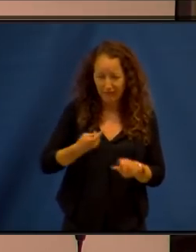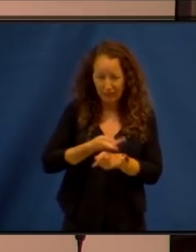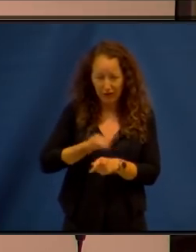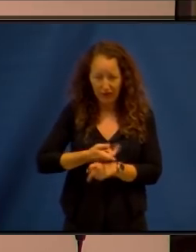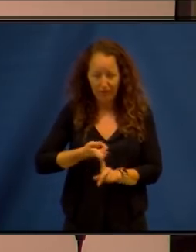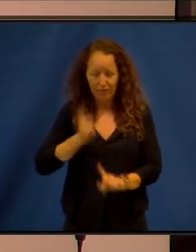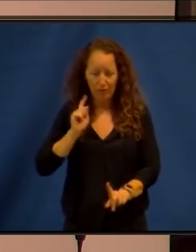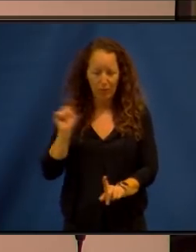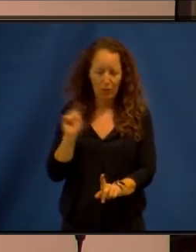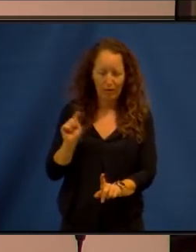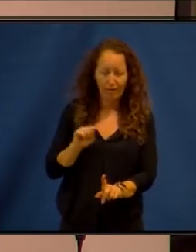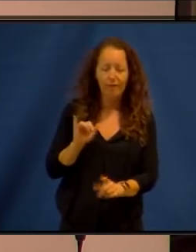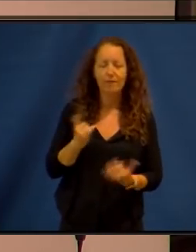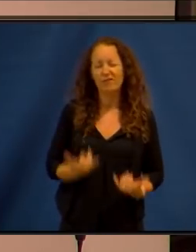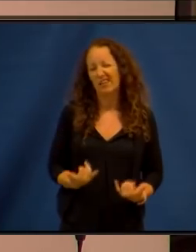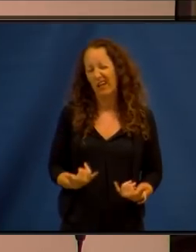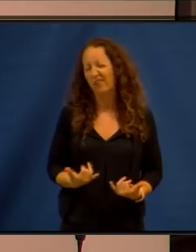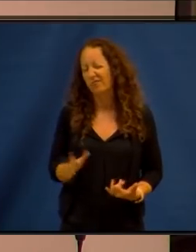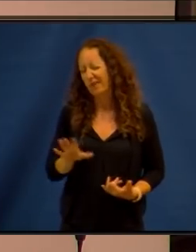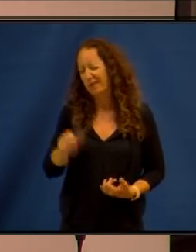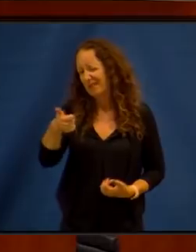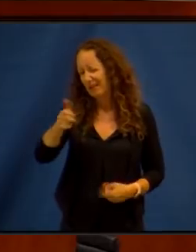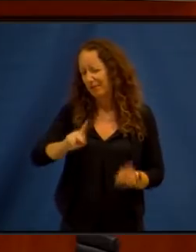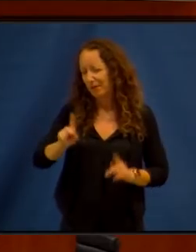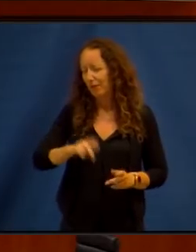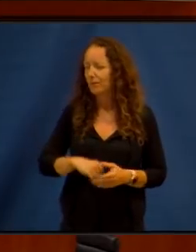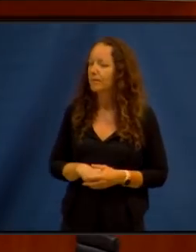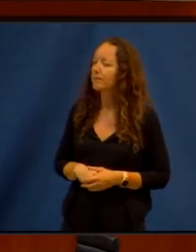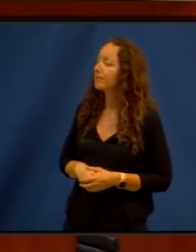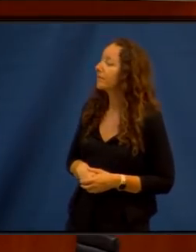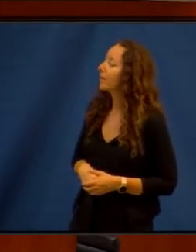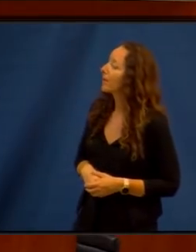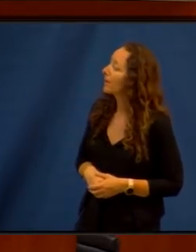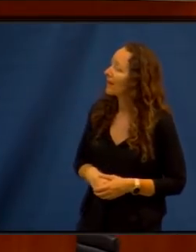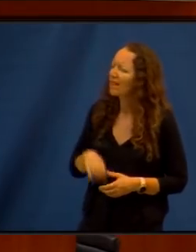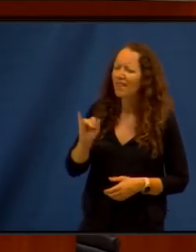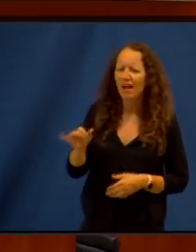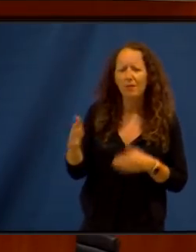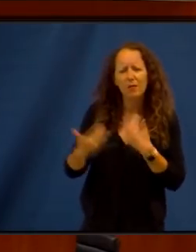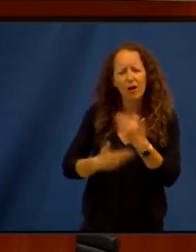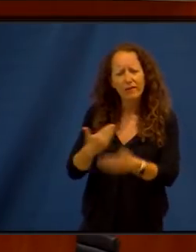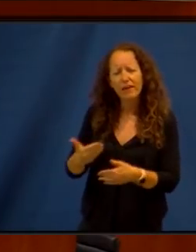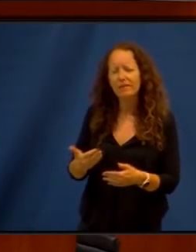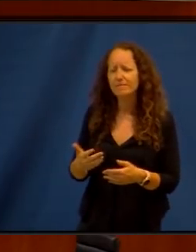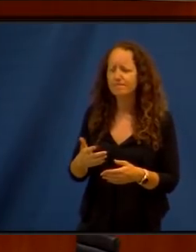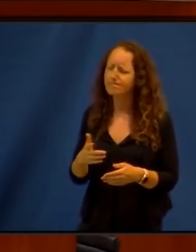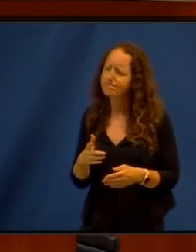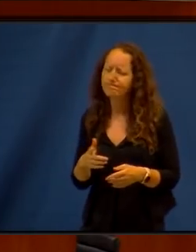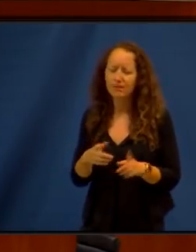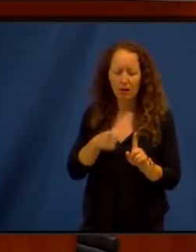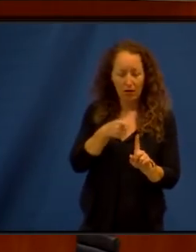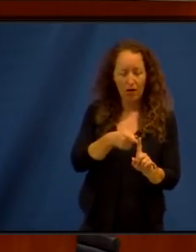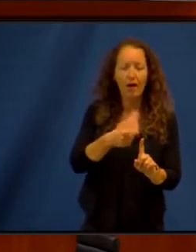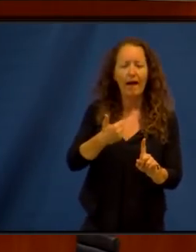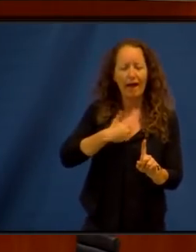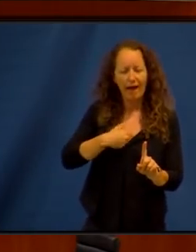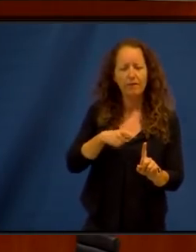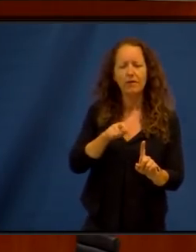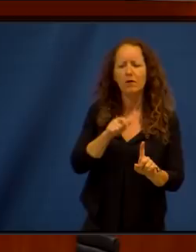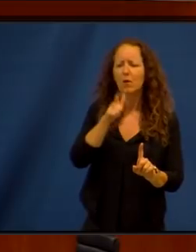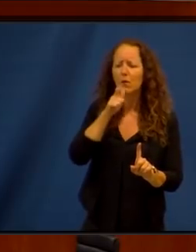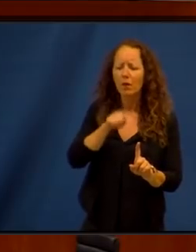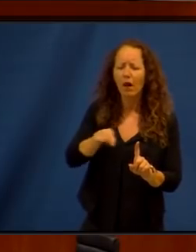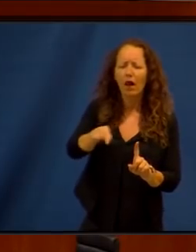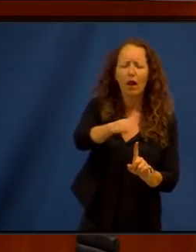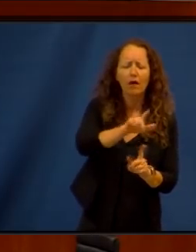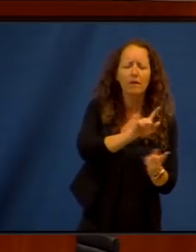currently. And can you describe what happens in that contact tracing? Are the contacts told to self-isolate, for